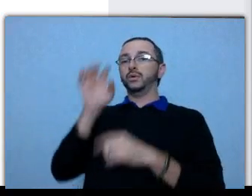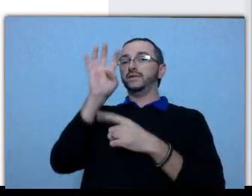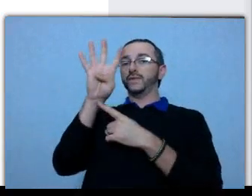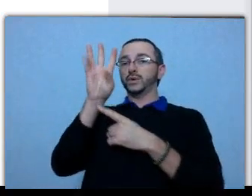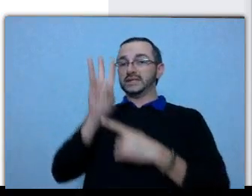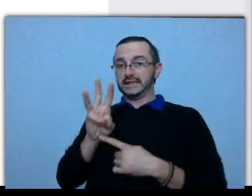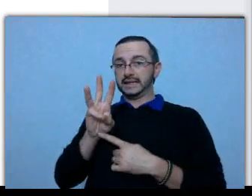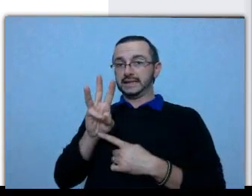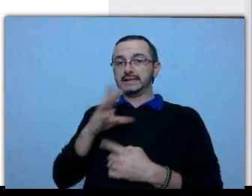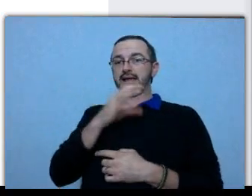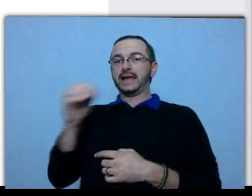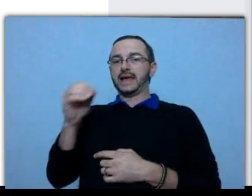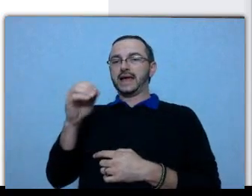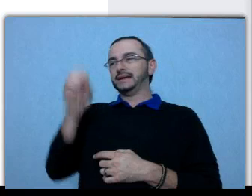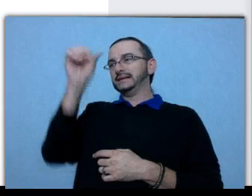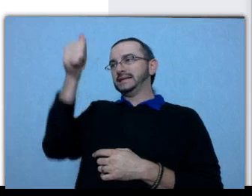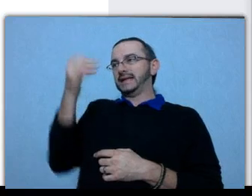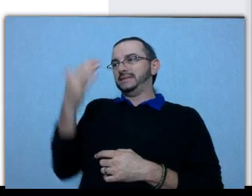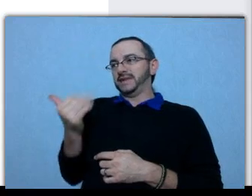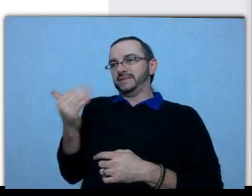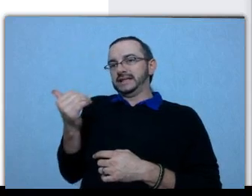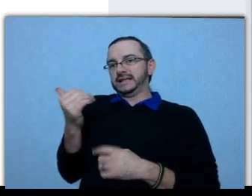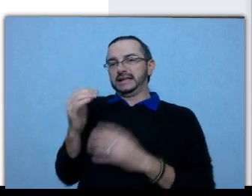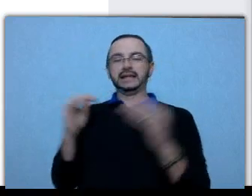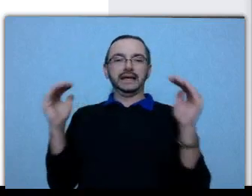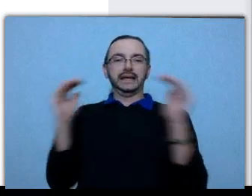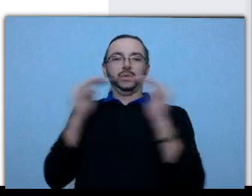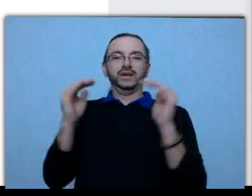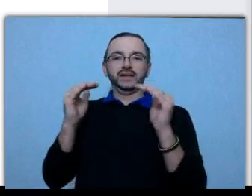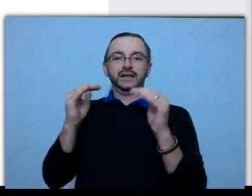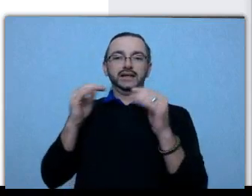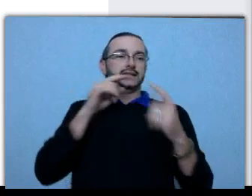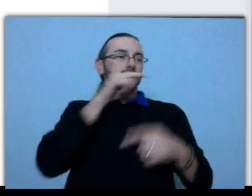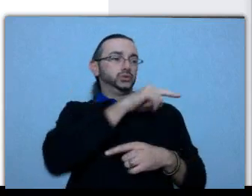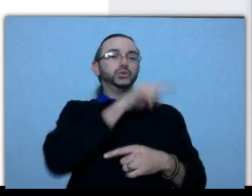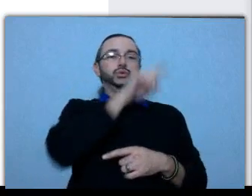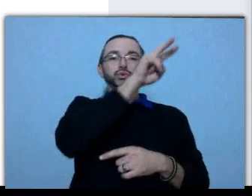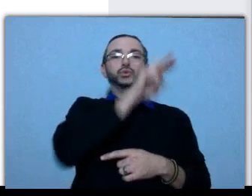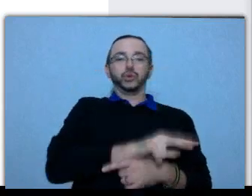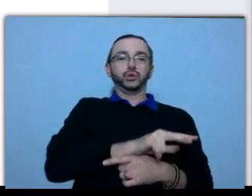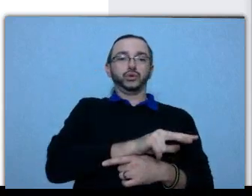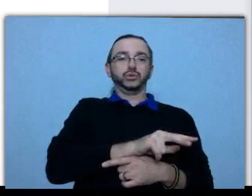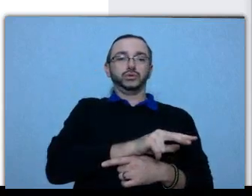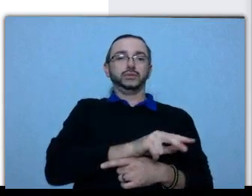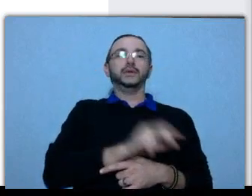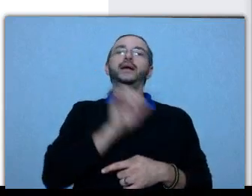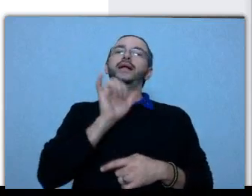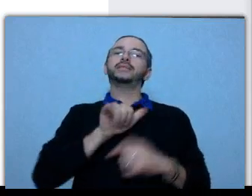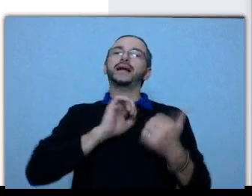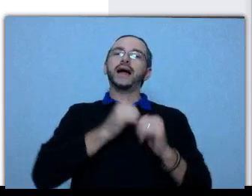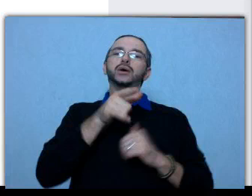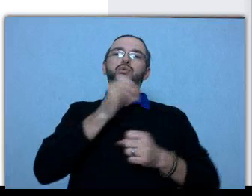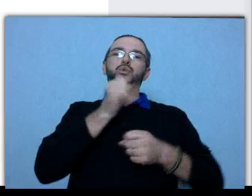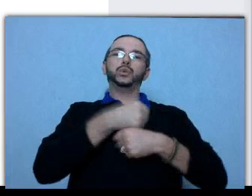are both equivalent to 2/3. That's how you use the giant one to make a larger